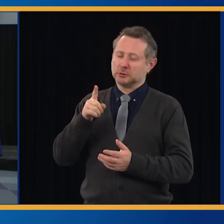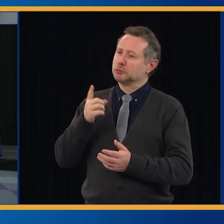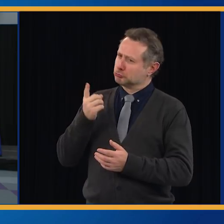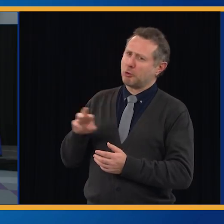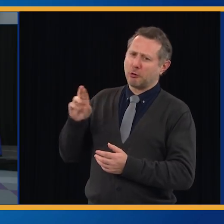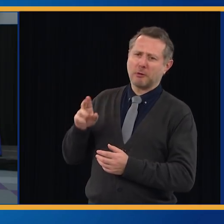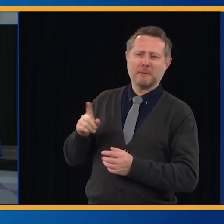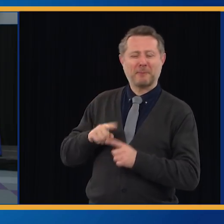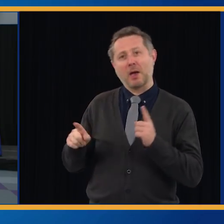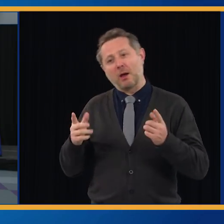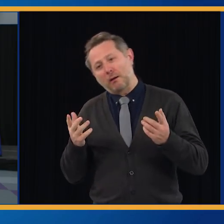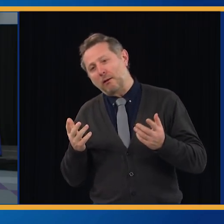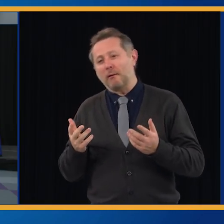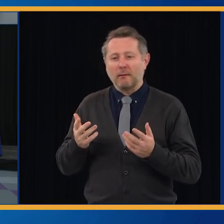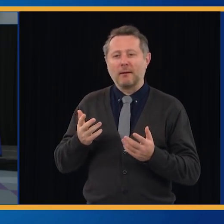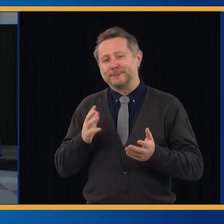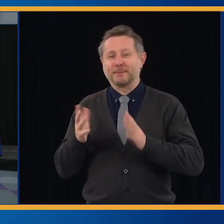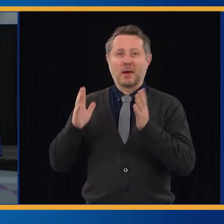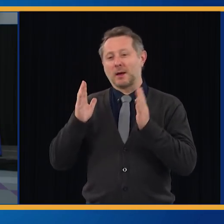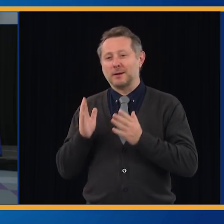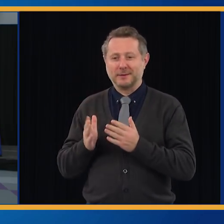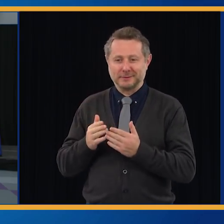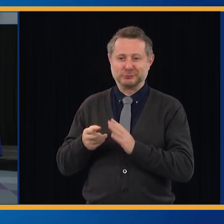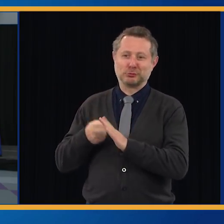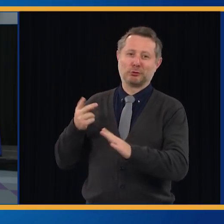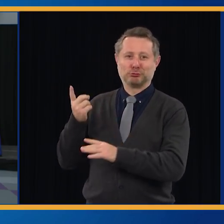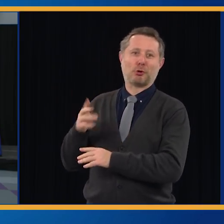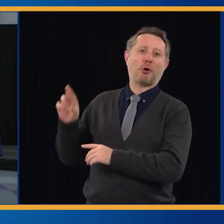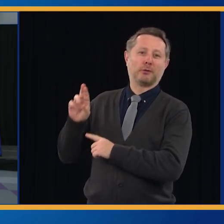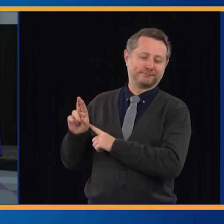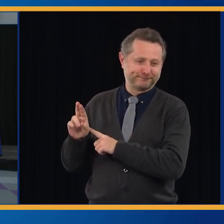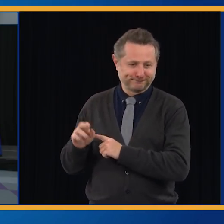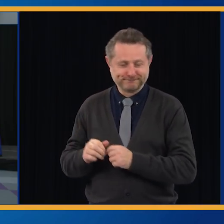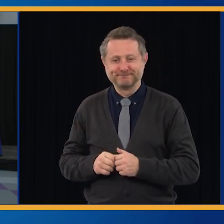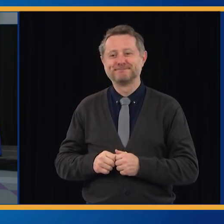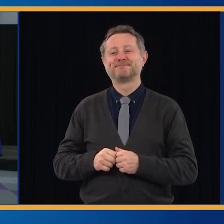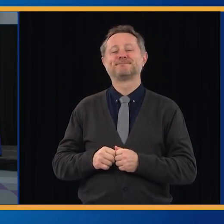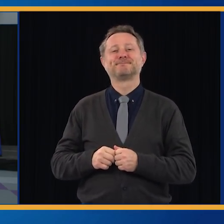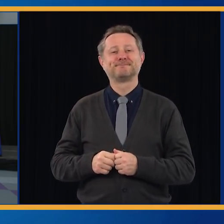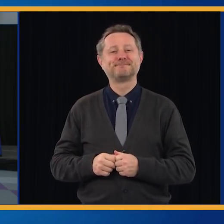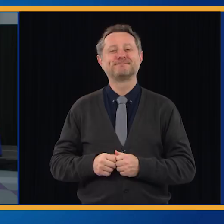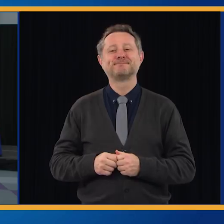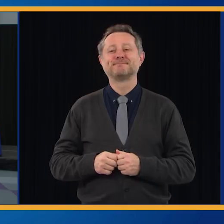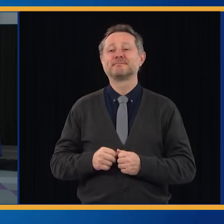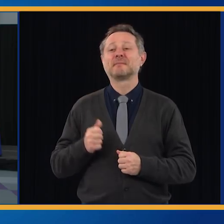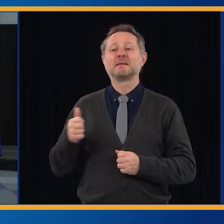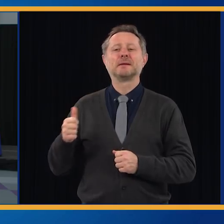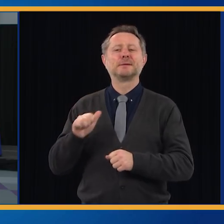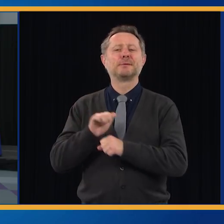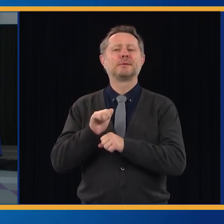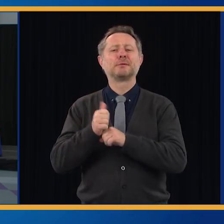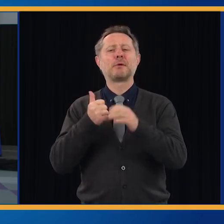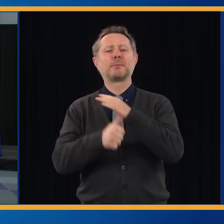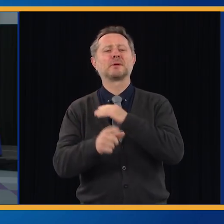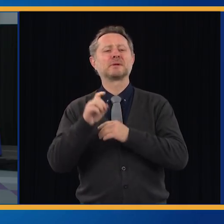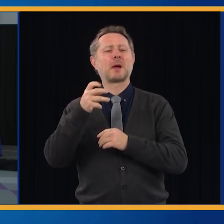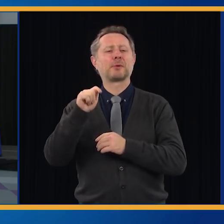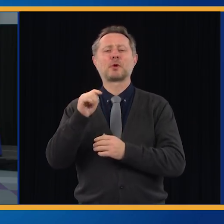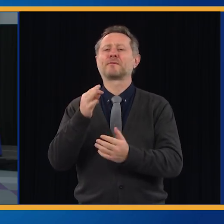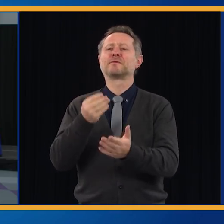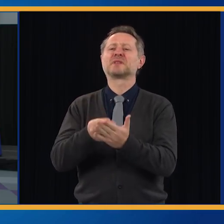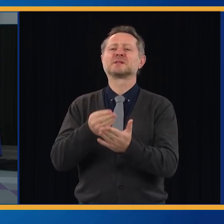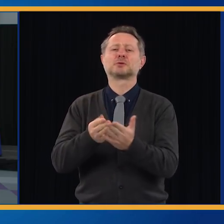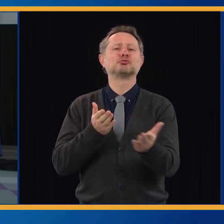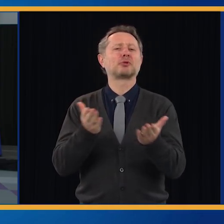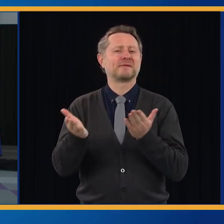an attorney is a doctor, who is at Department of Financial Services, but who has worked with